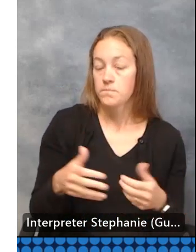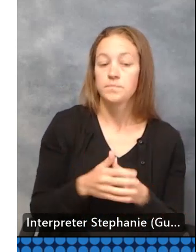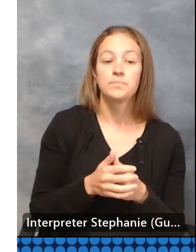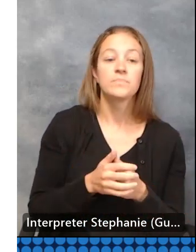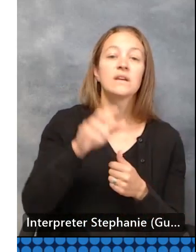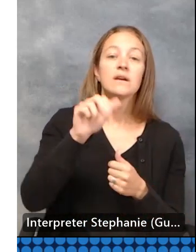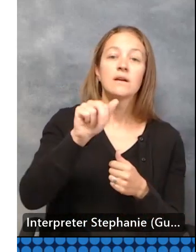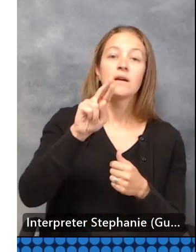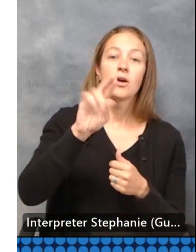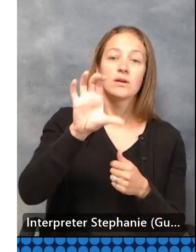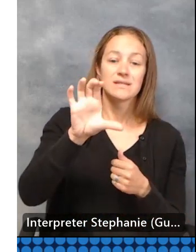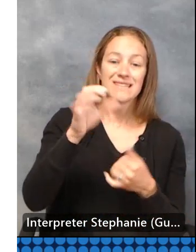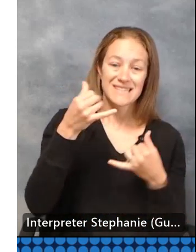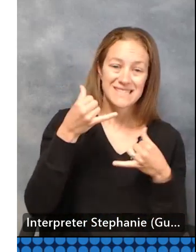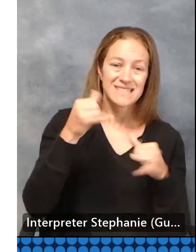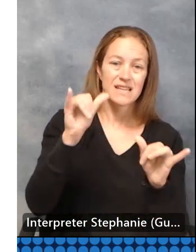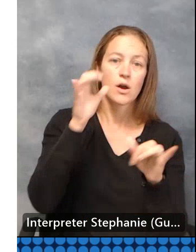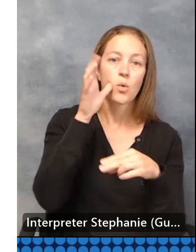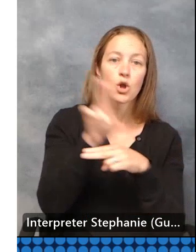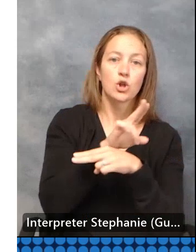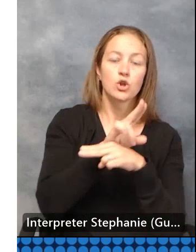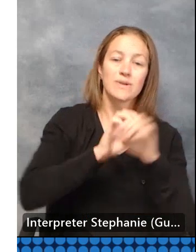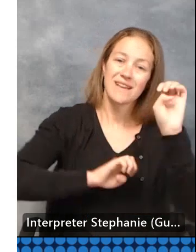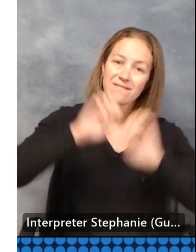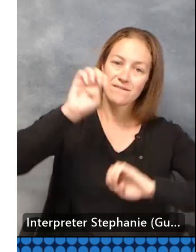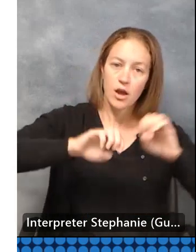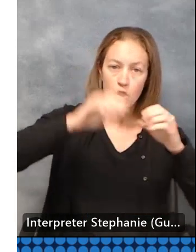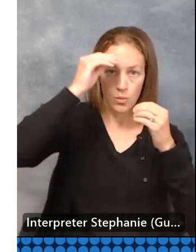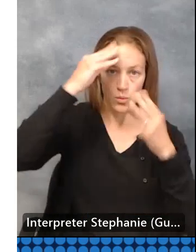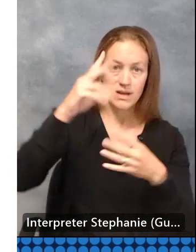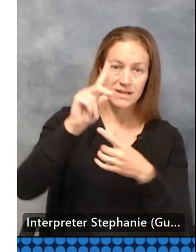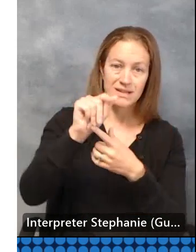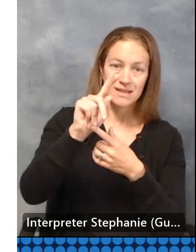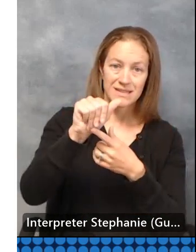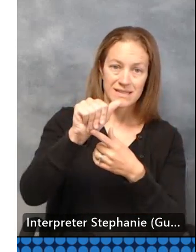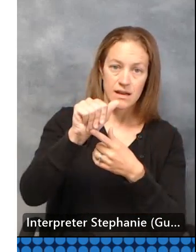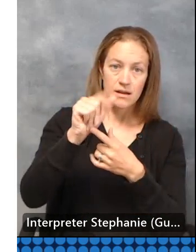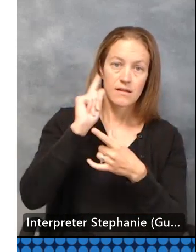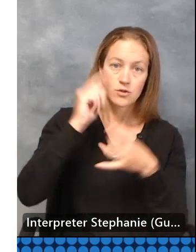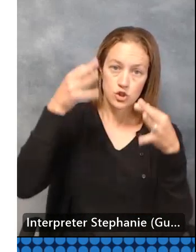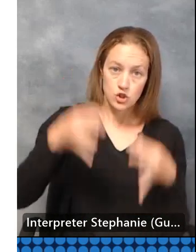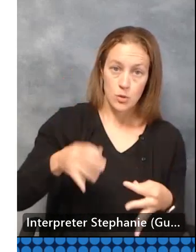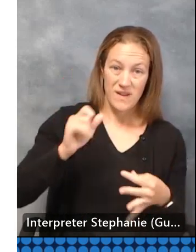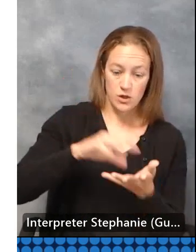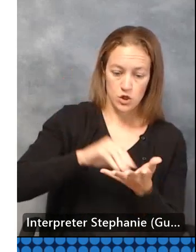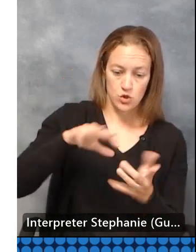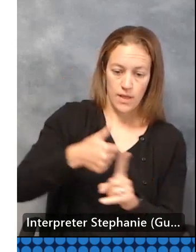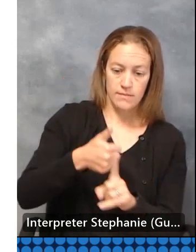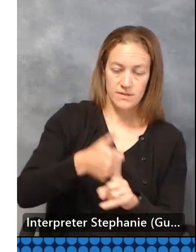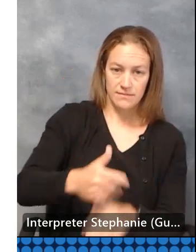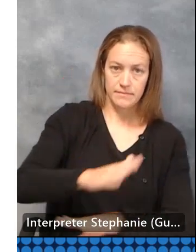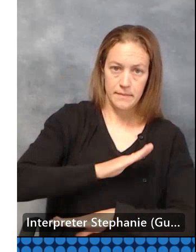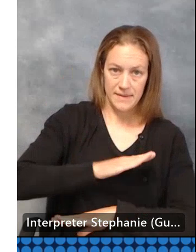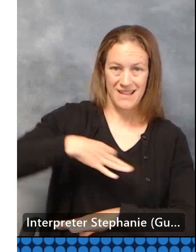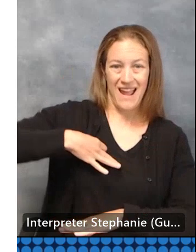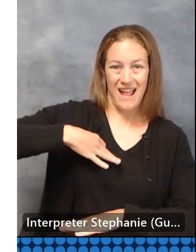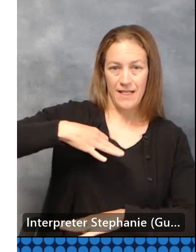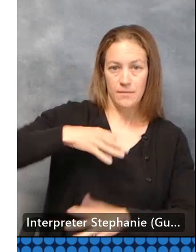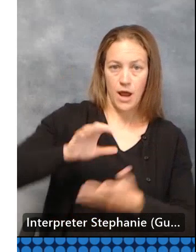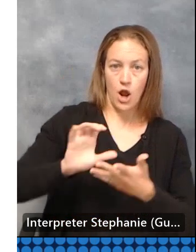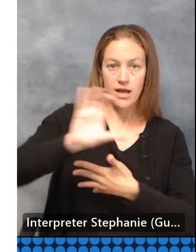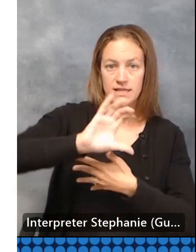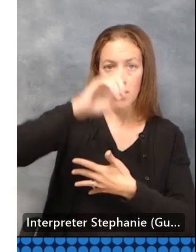ARCs will still use evaluation data to determine if the student meets the eligibility criteria for a hearing